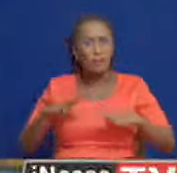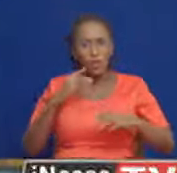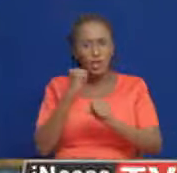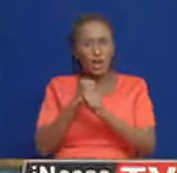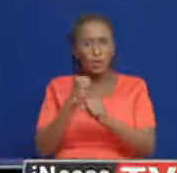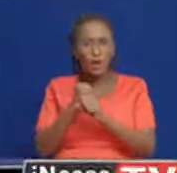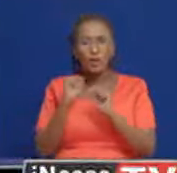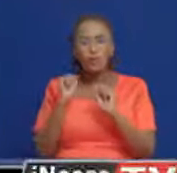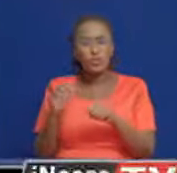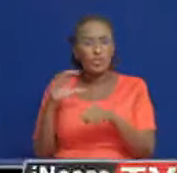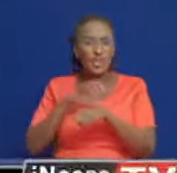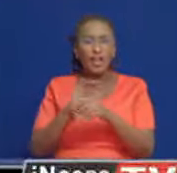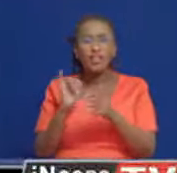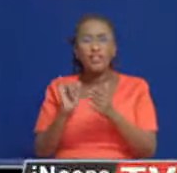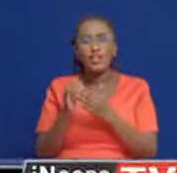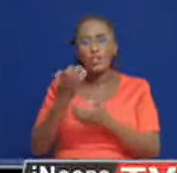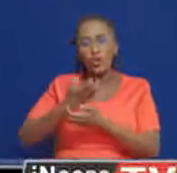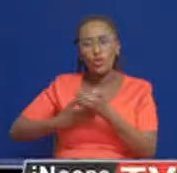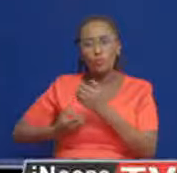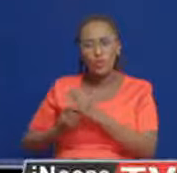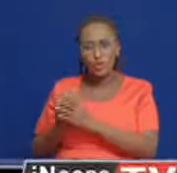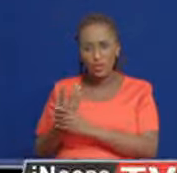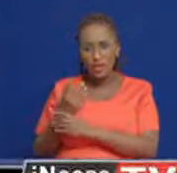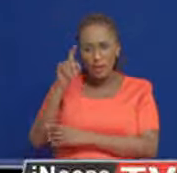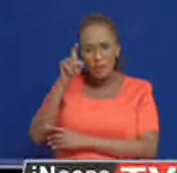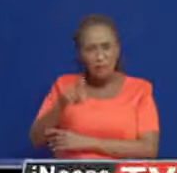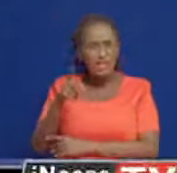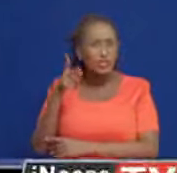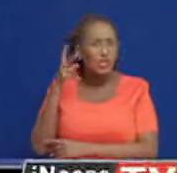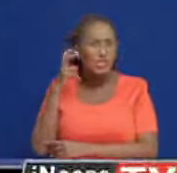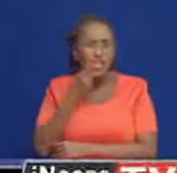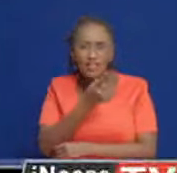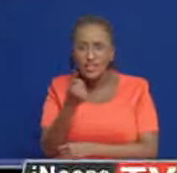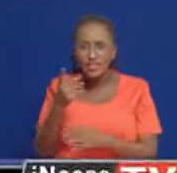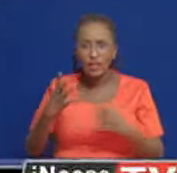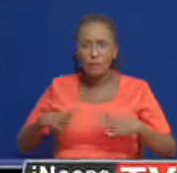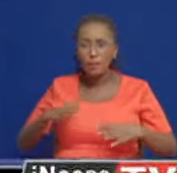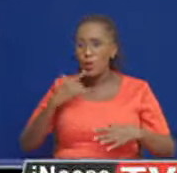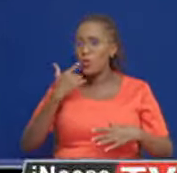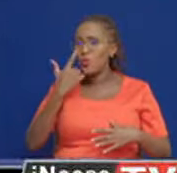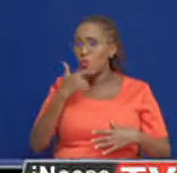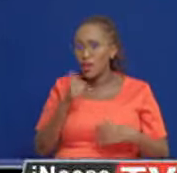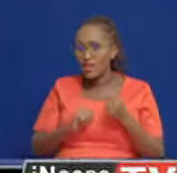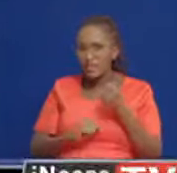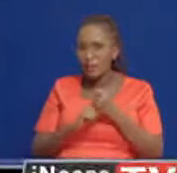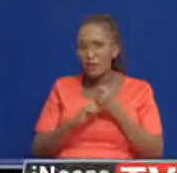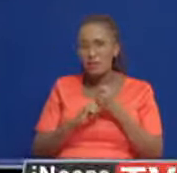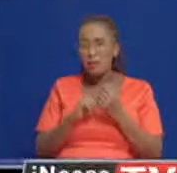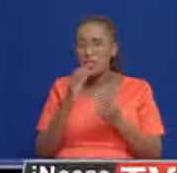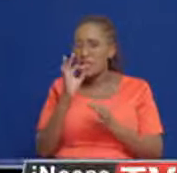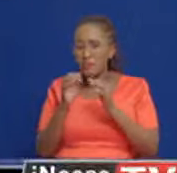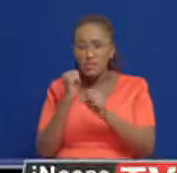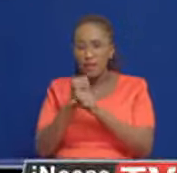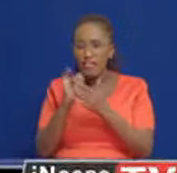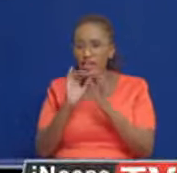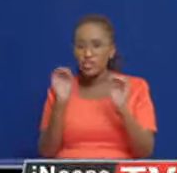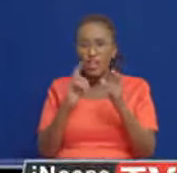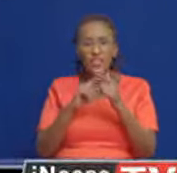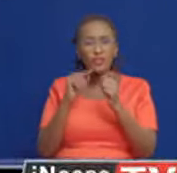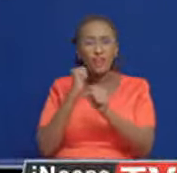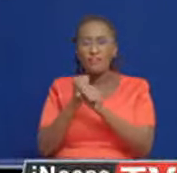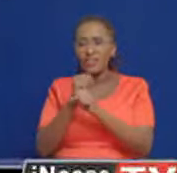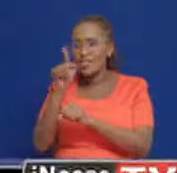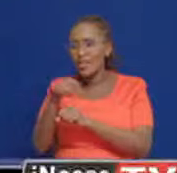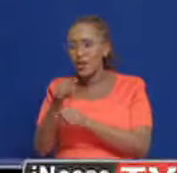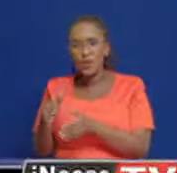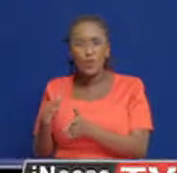grow that economy. So you must listen to these people. Well, you know, unless you do that, we are going to be on the wrong. So you